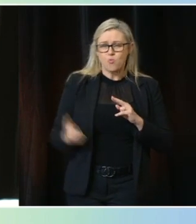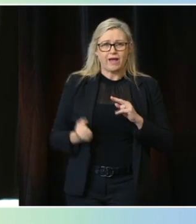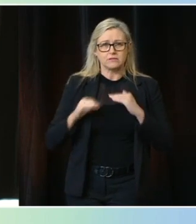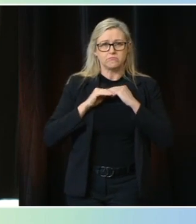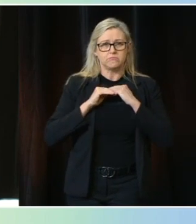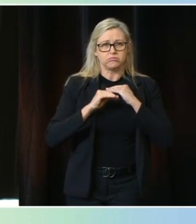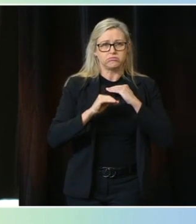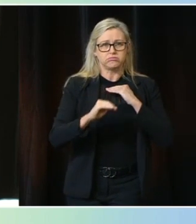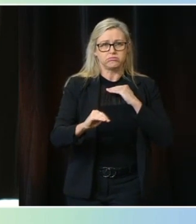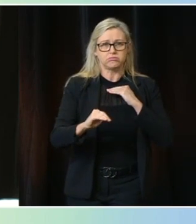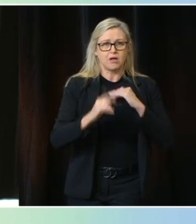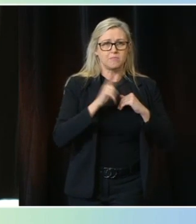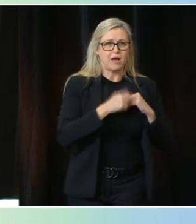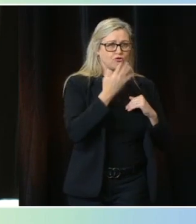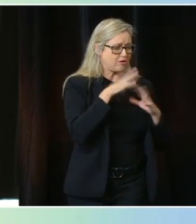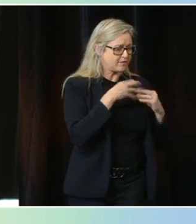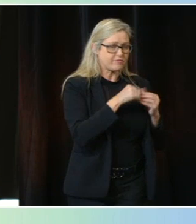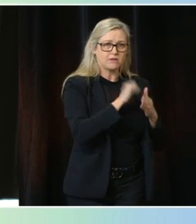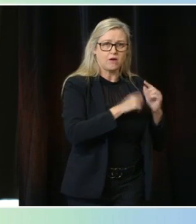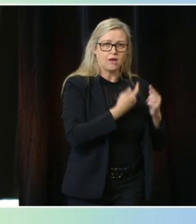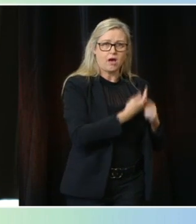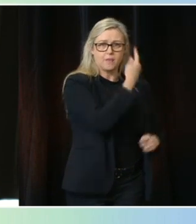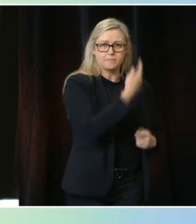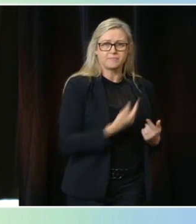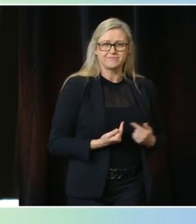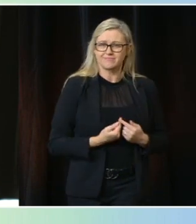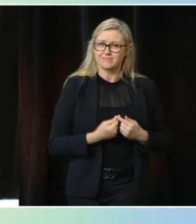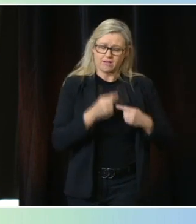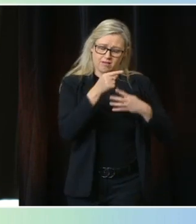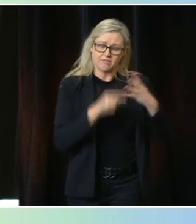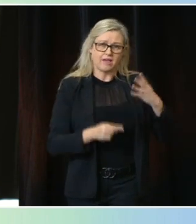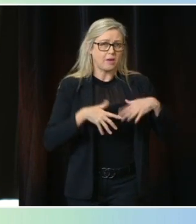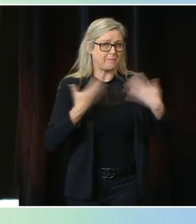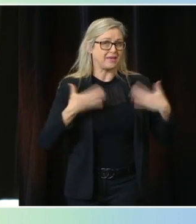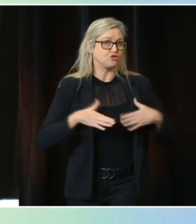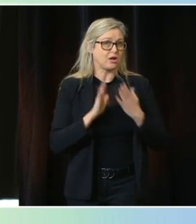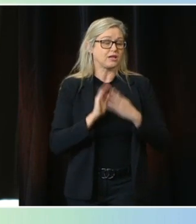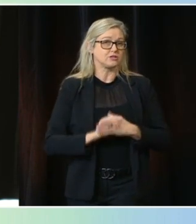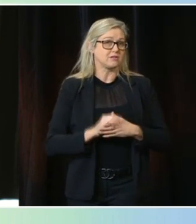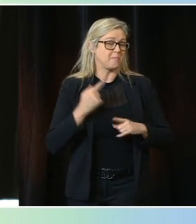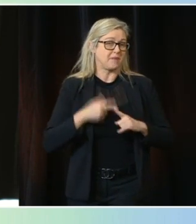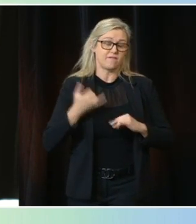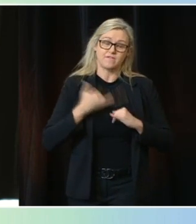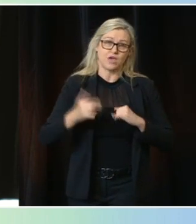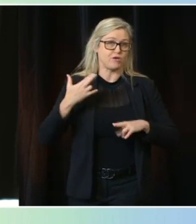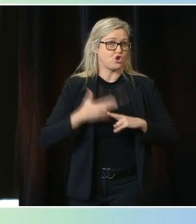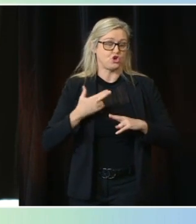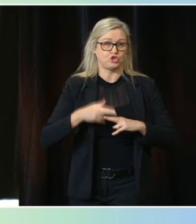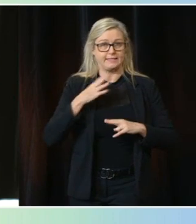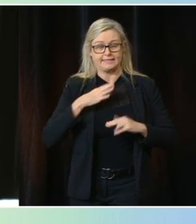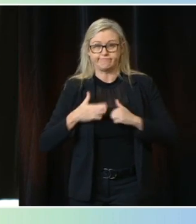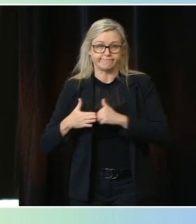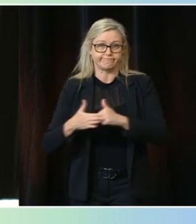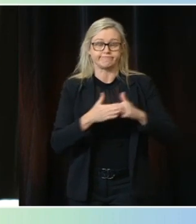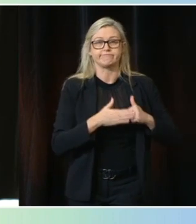living costs these challenges are significant but more than that they're urgent in a few moments the